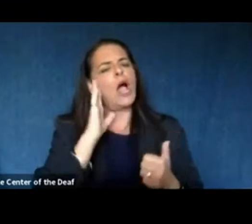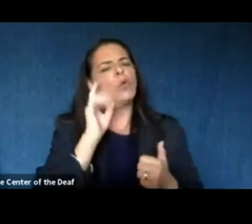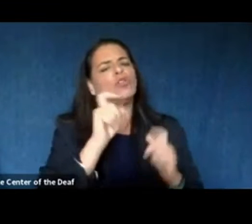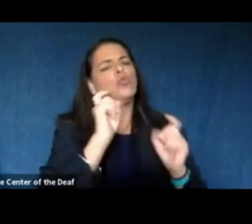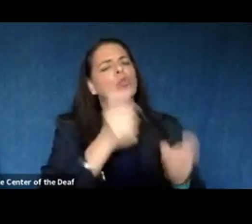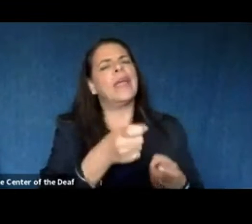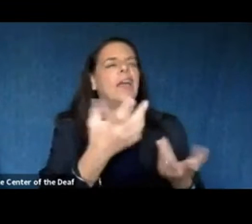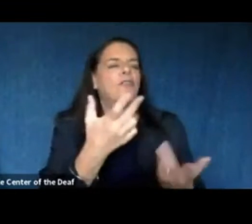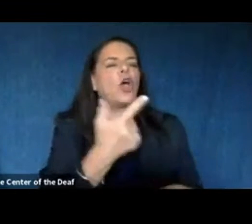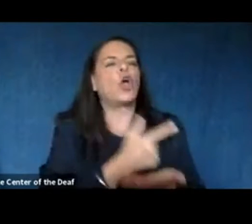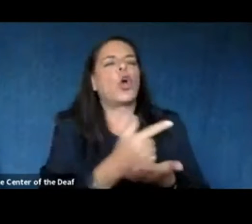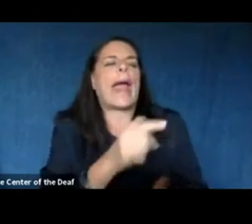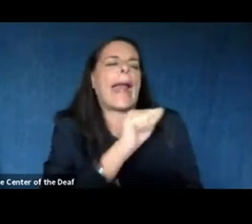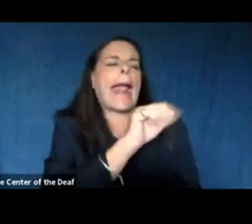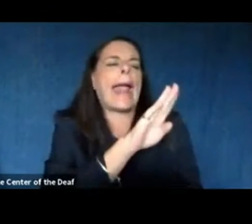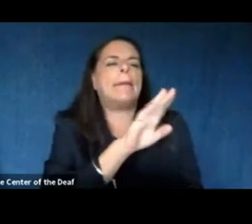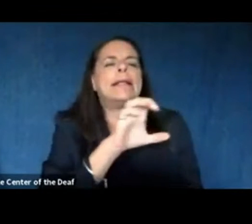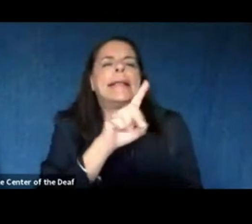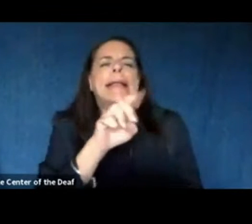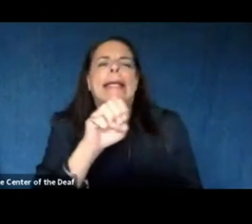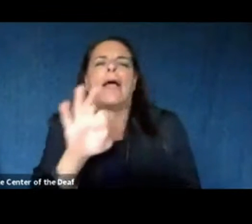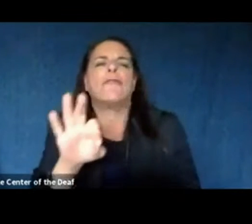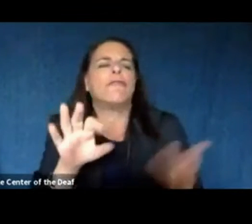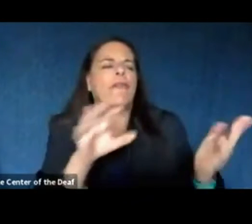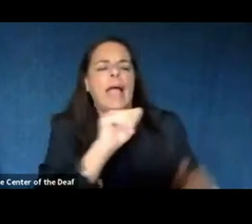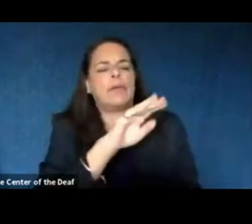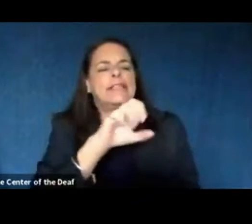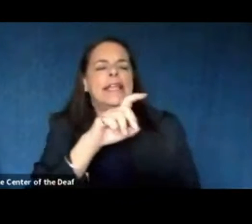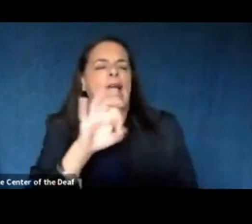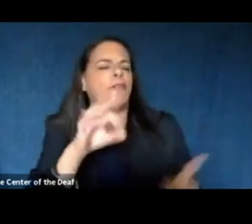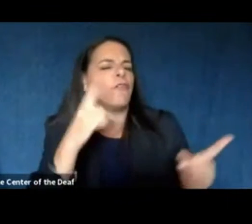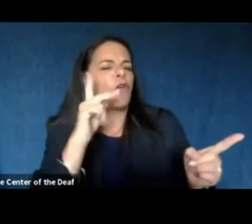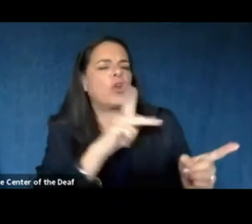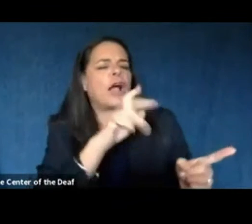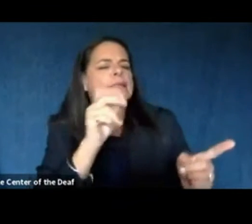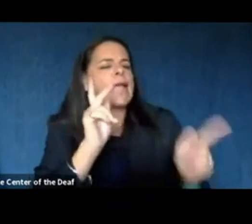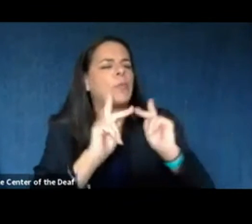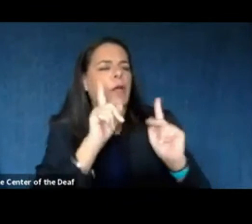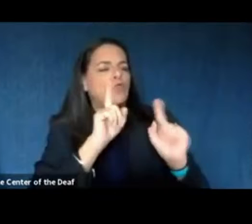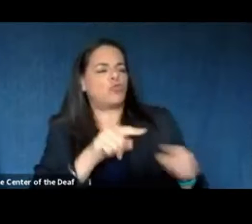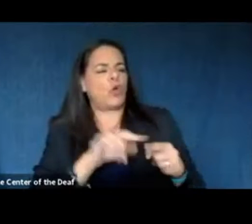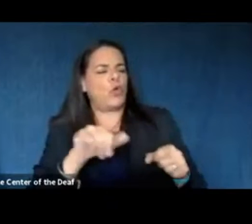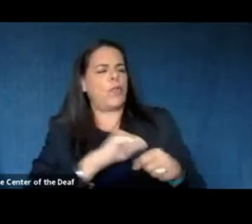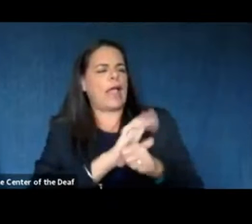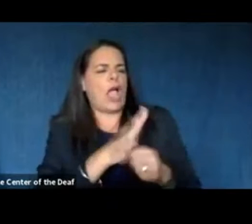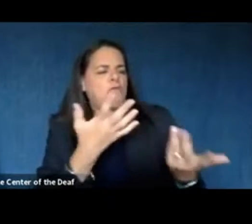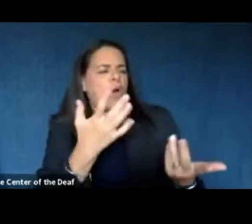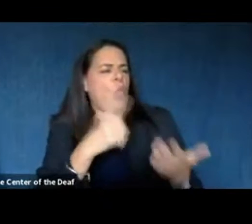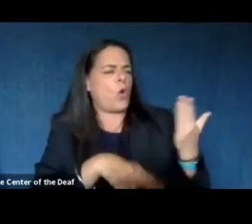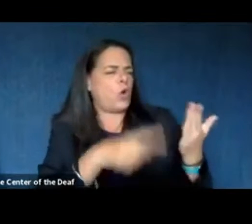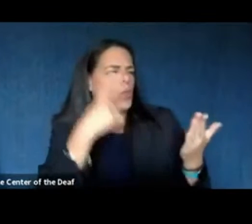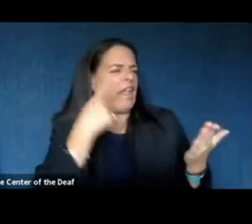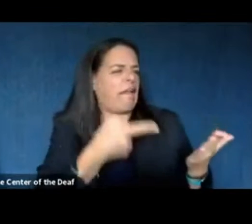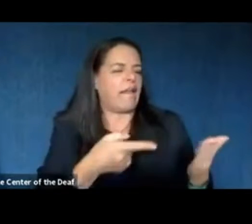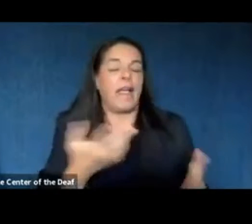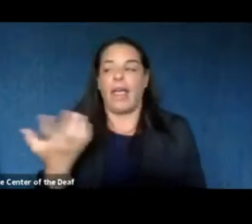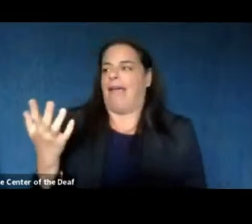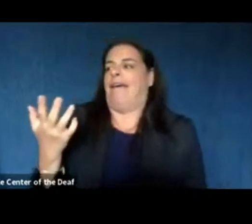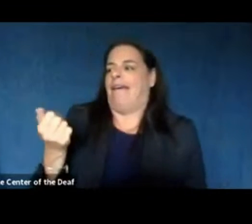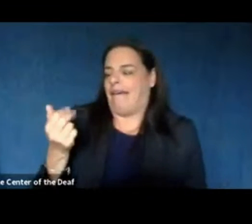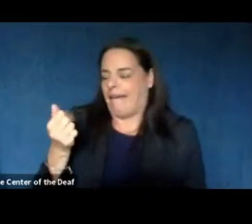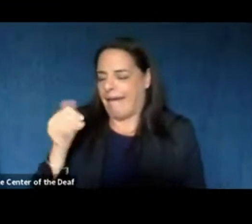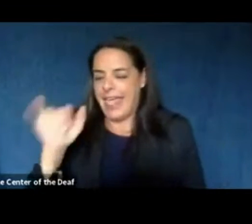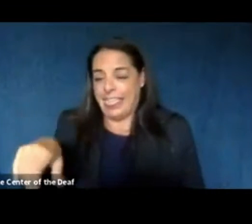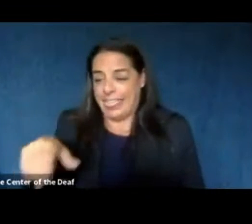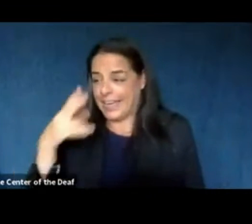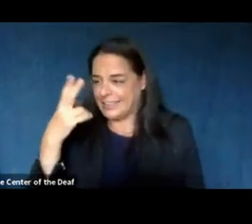residents overall with response to COVID right now, A through F? That's a hard one. When I go out